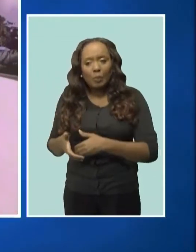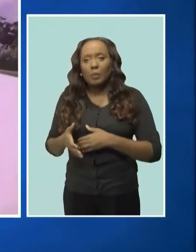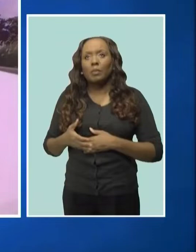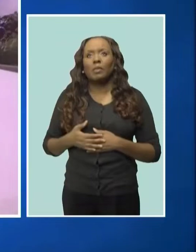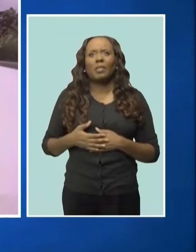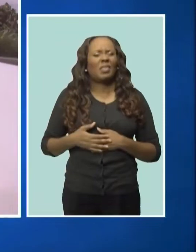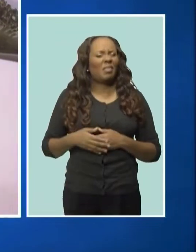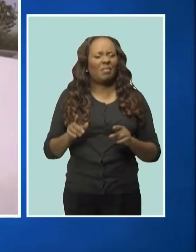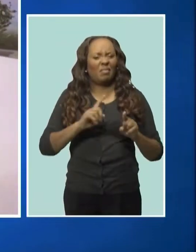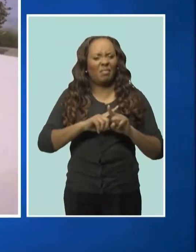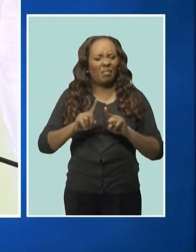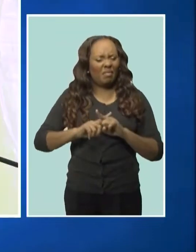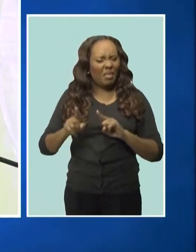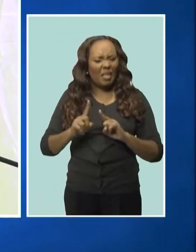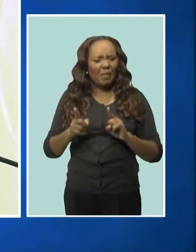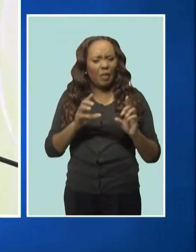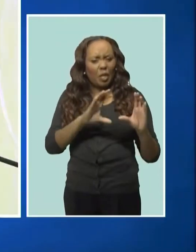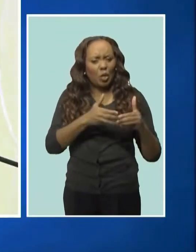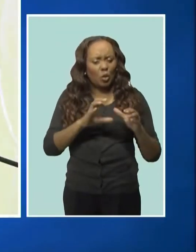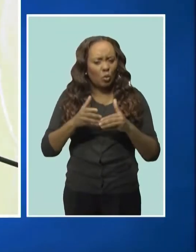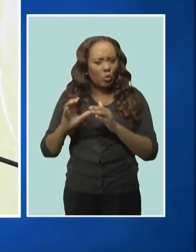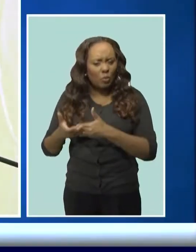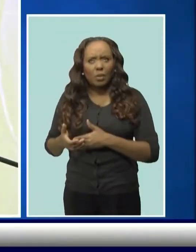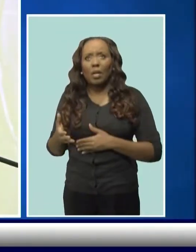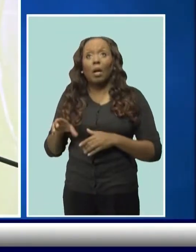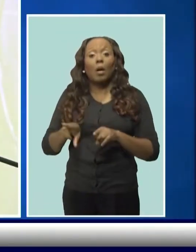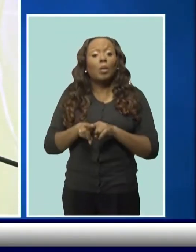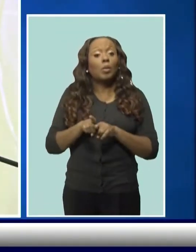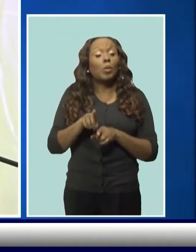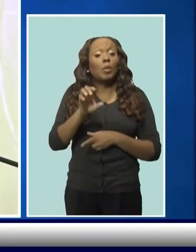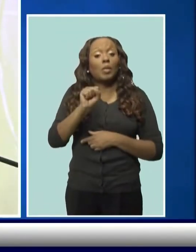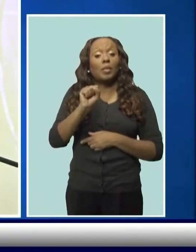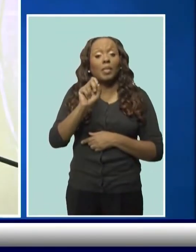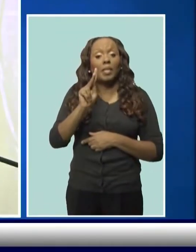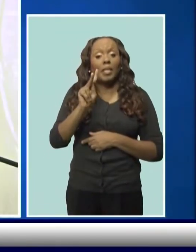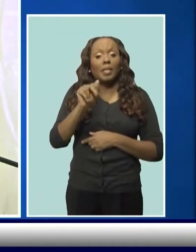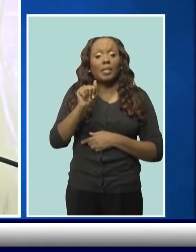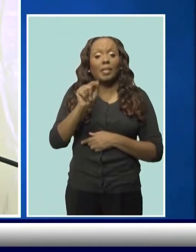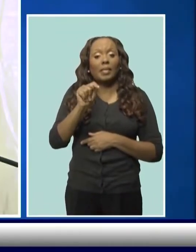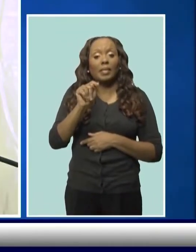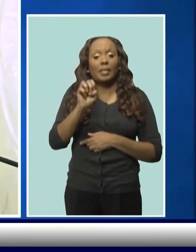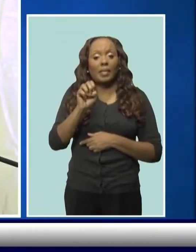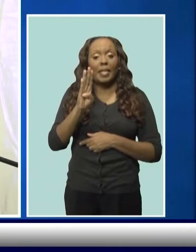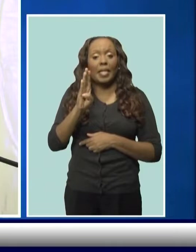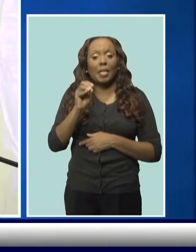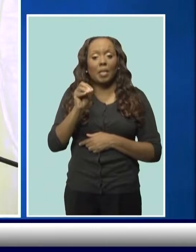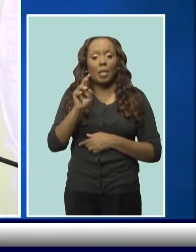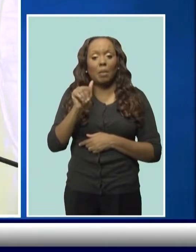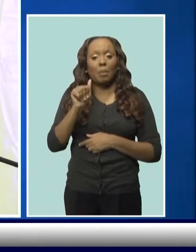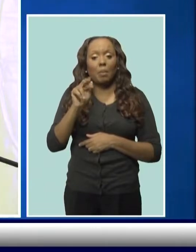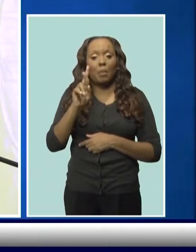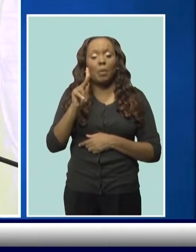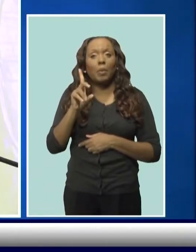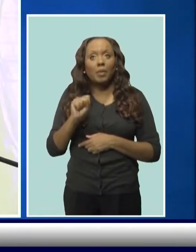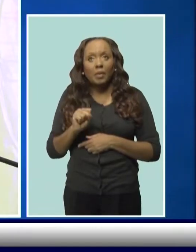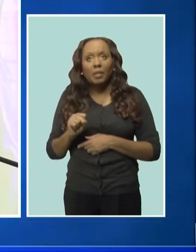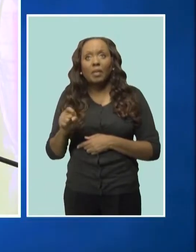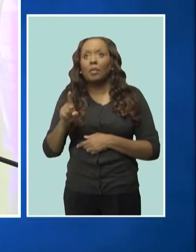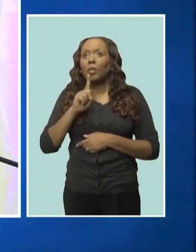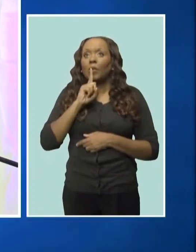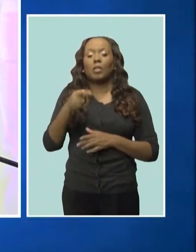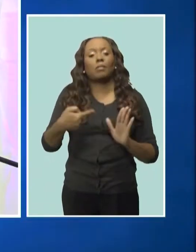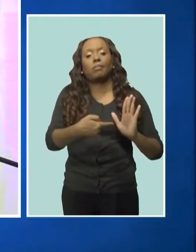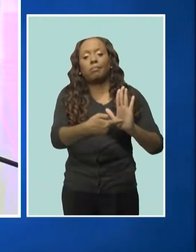Skate Cruisers, along with the skateboard community as well, and going into communities to expose skateboarding and